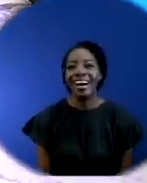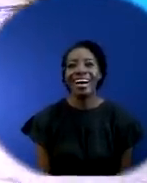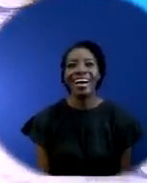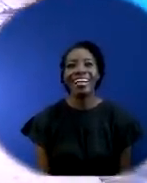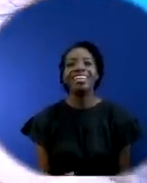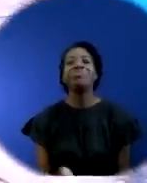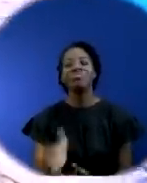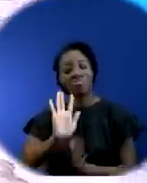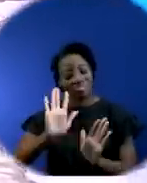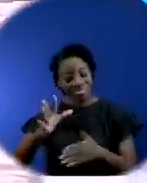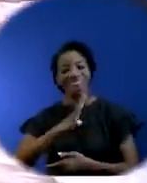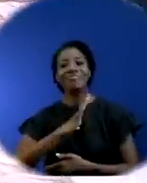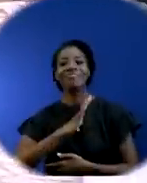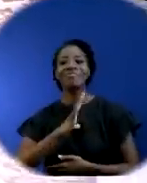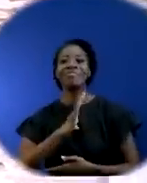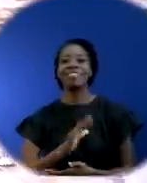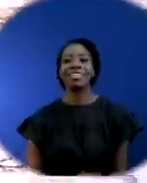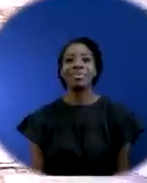all right.